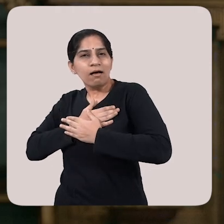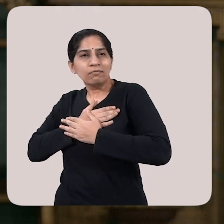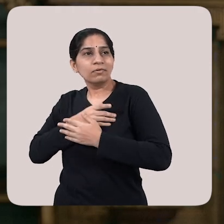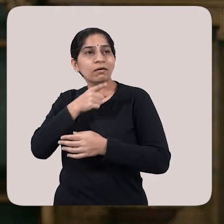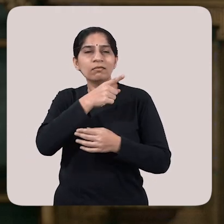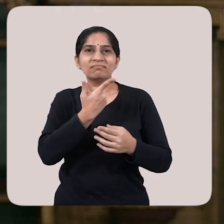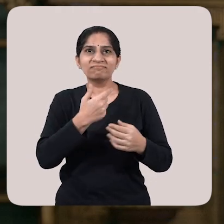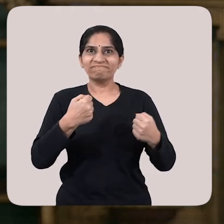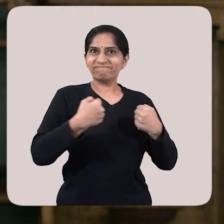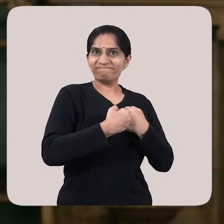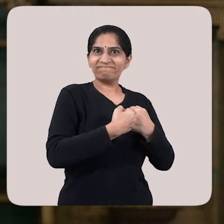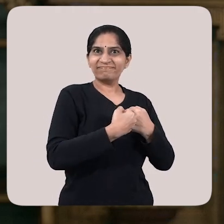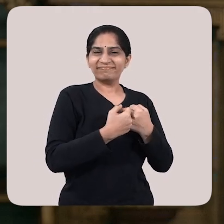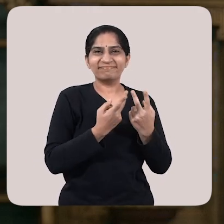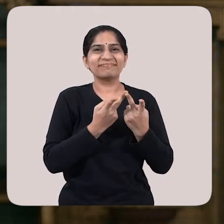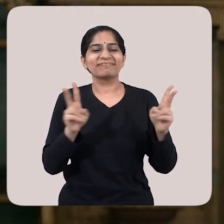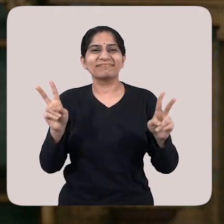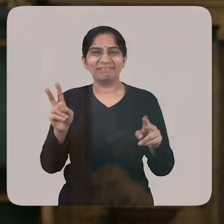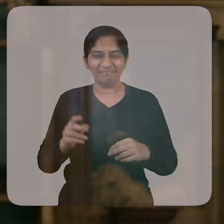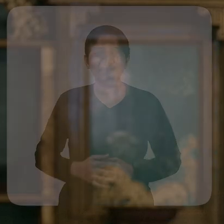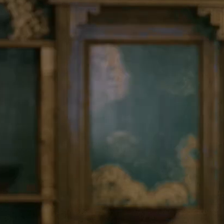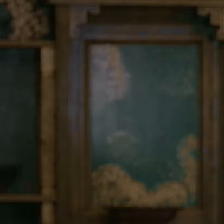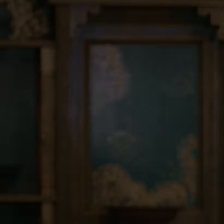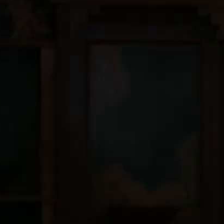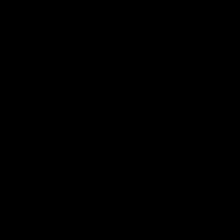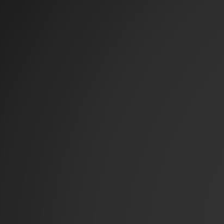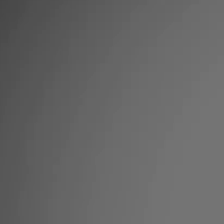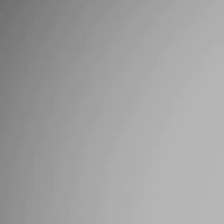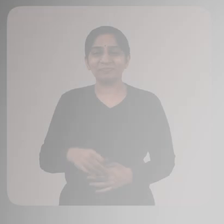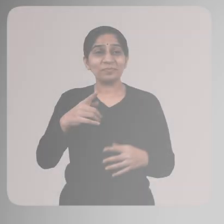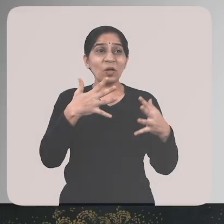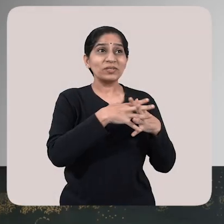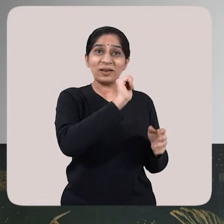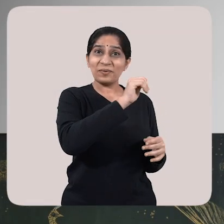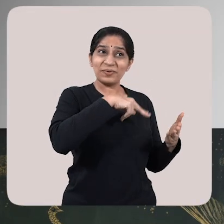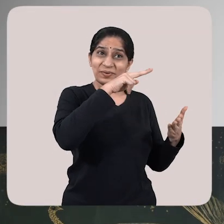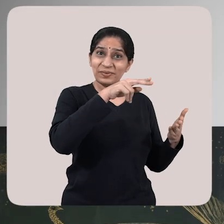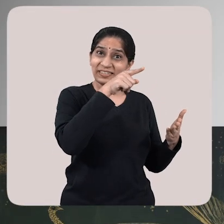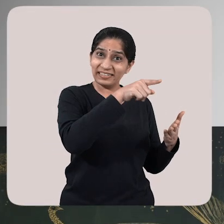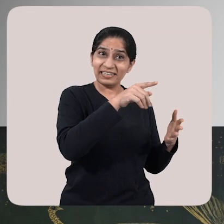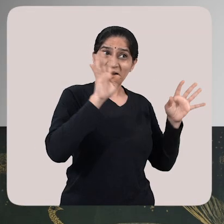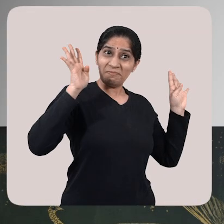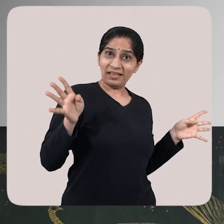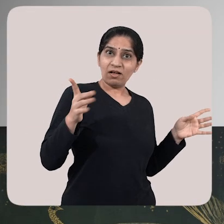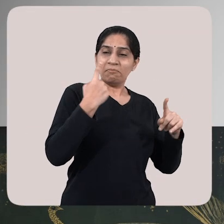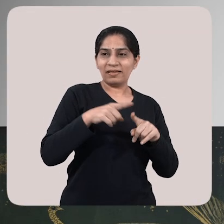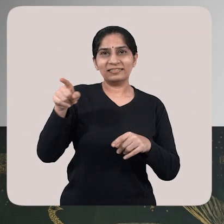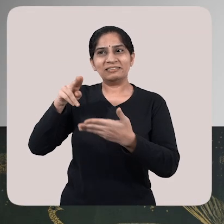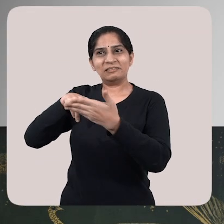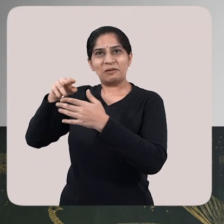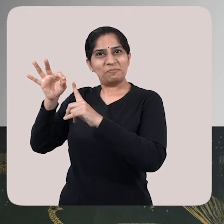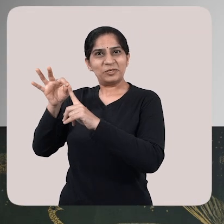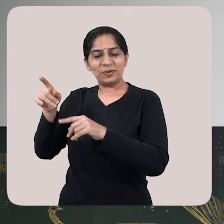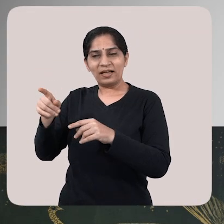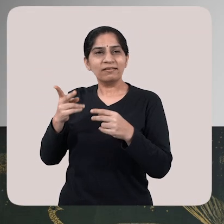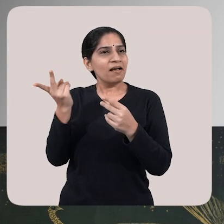one context and bitter conflict in another. By pairing together Whistler's depiction of peacocks